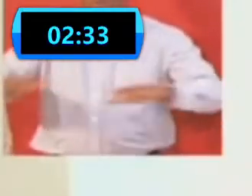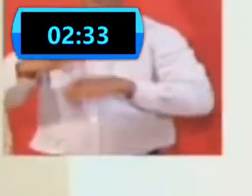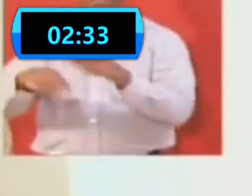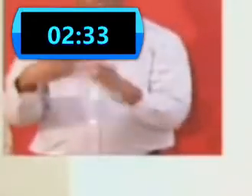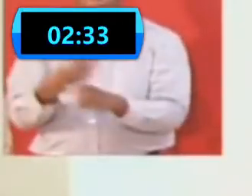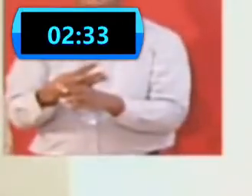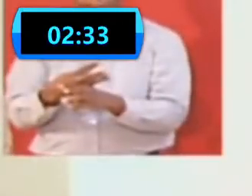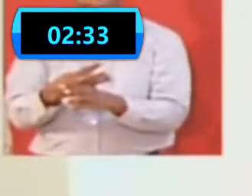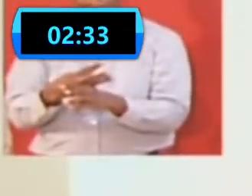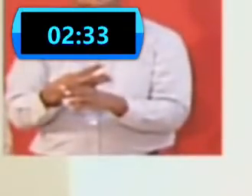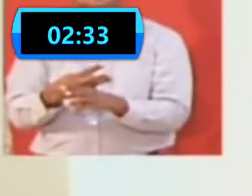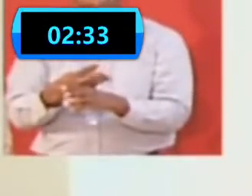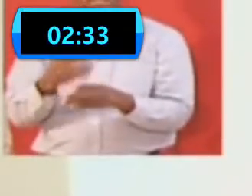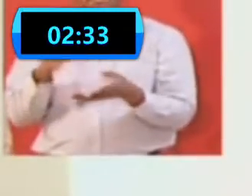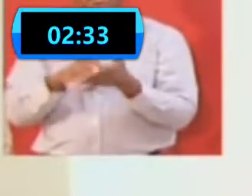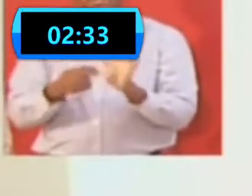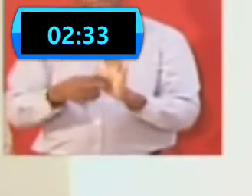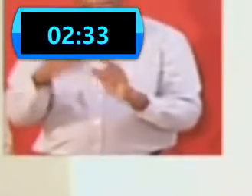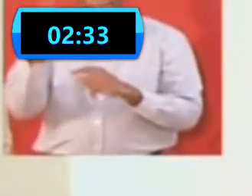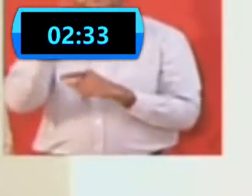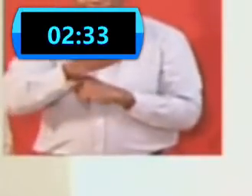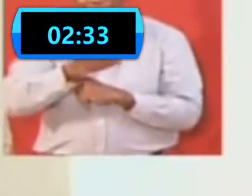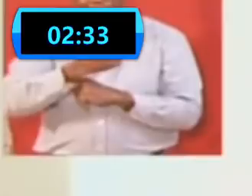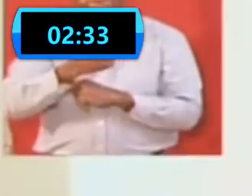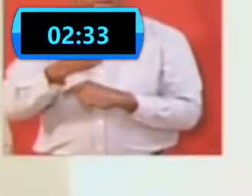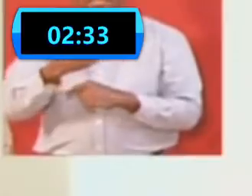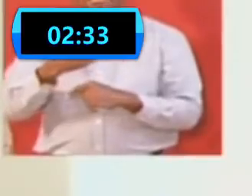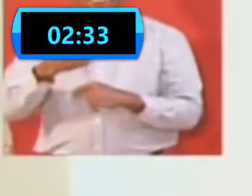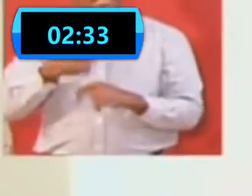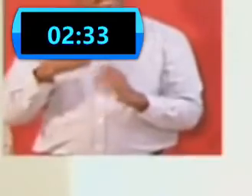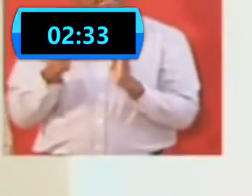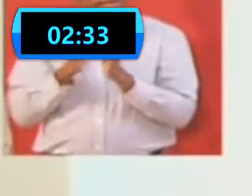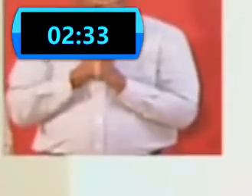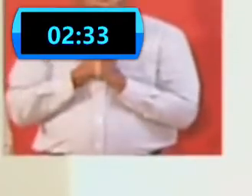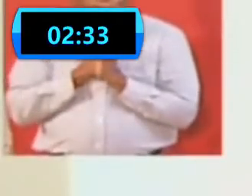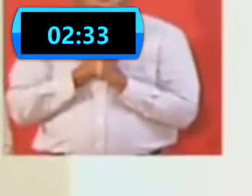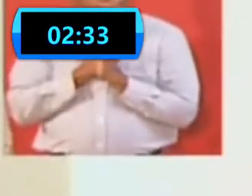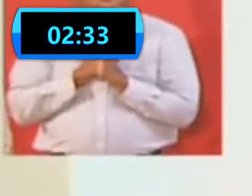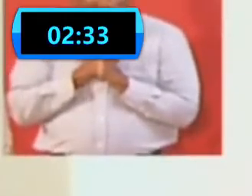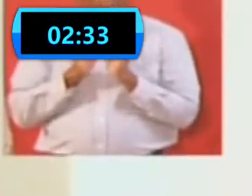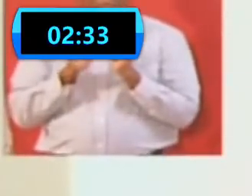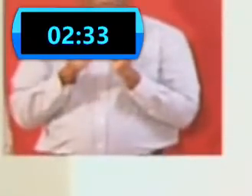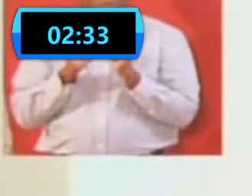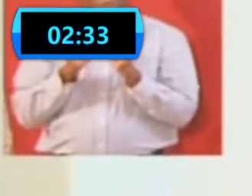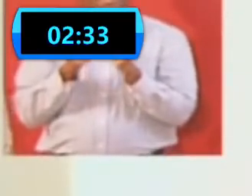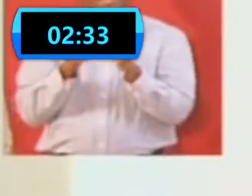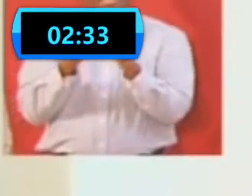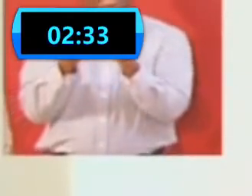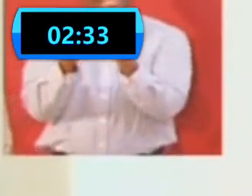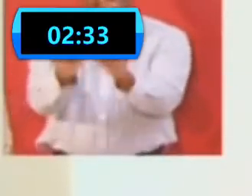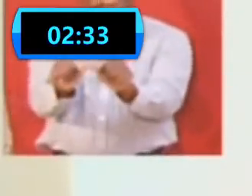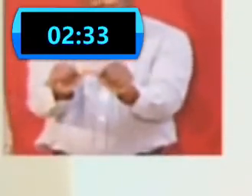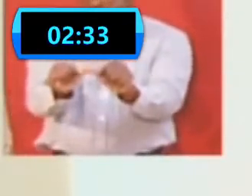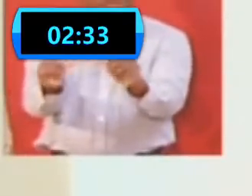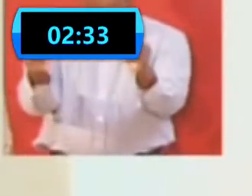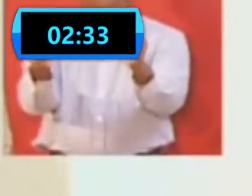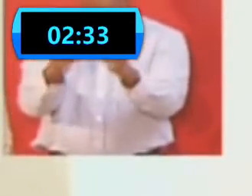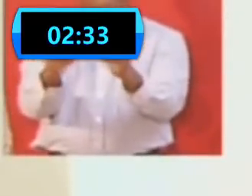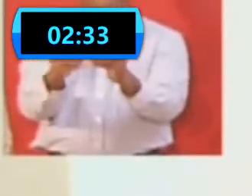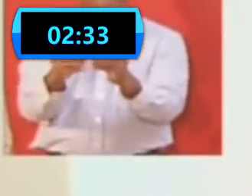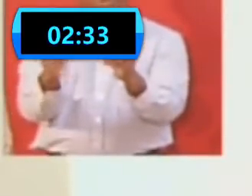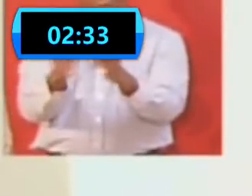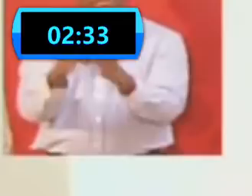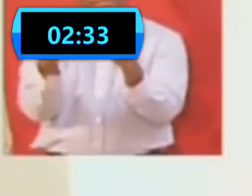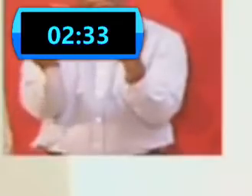today I simply want to ask the country to continue with the prescription that we have made and that appear to be